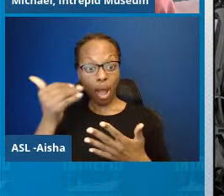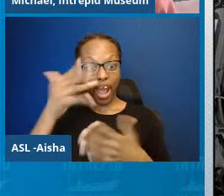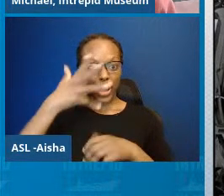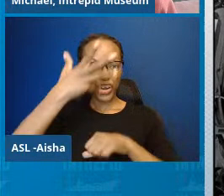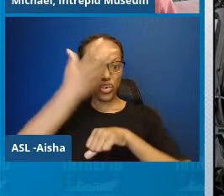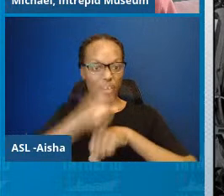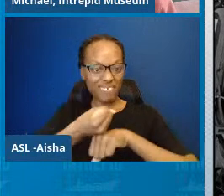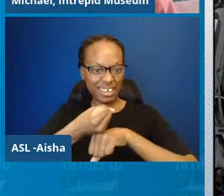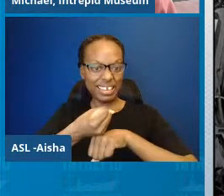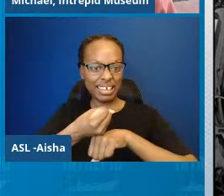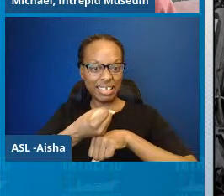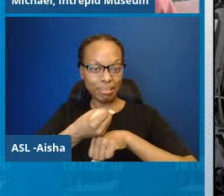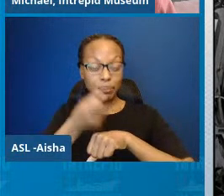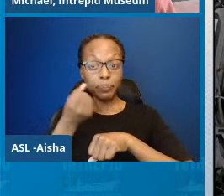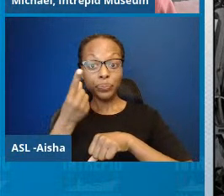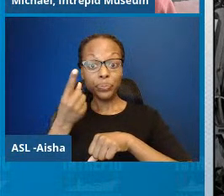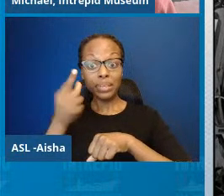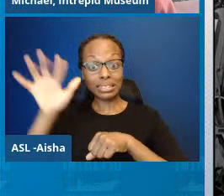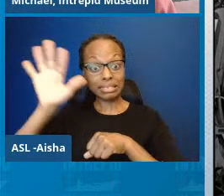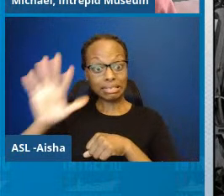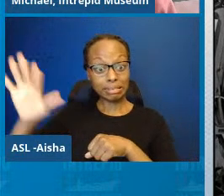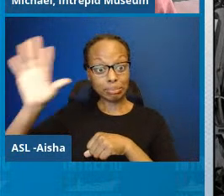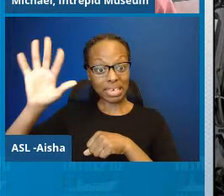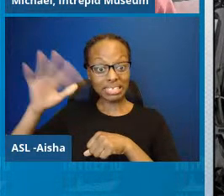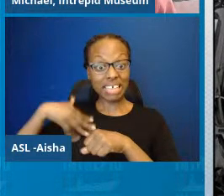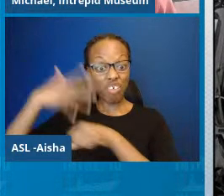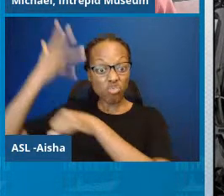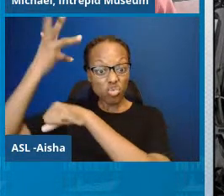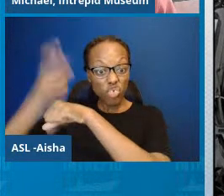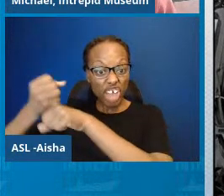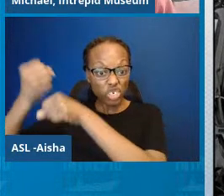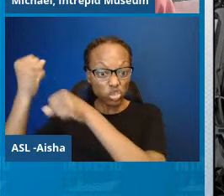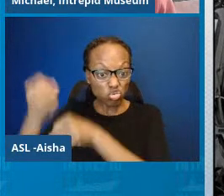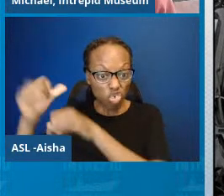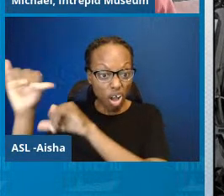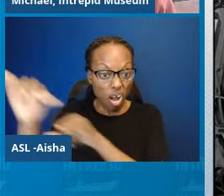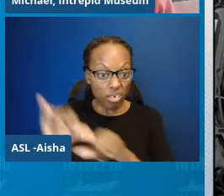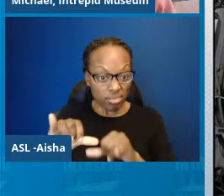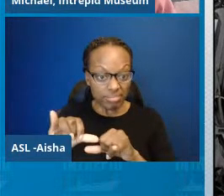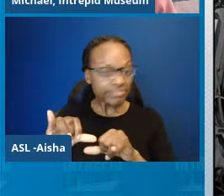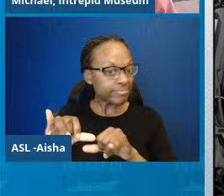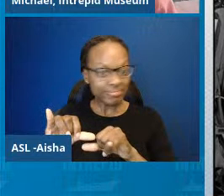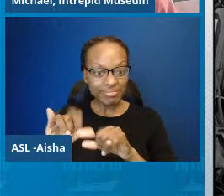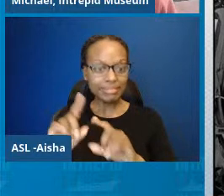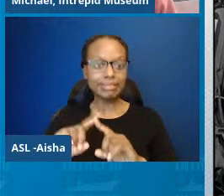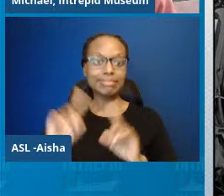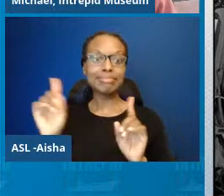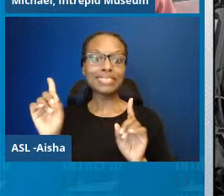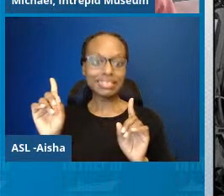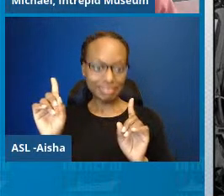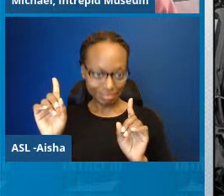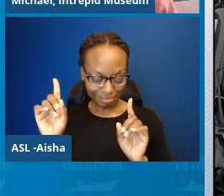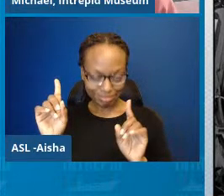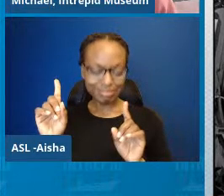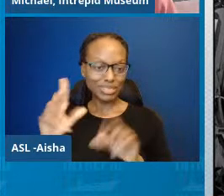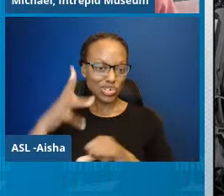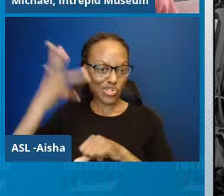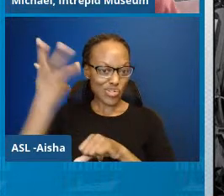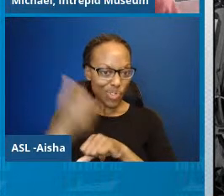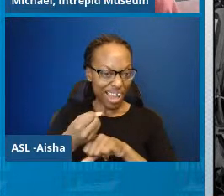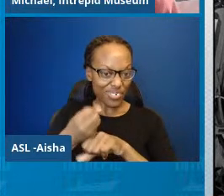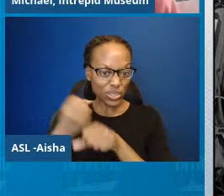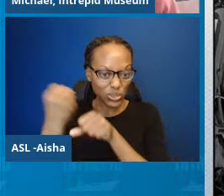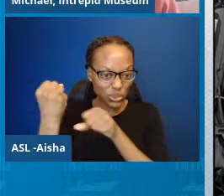have microgravity, just a tiny bit. That's why we have our solar system, and that's why orbits